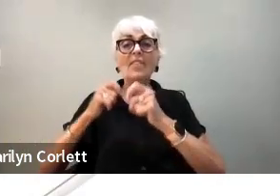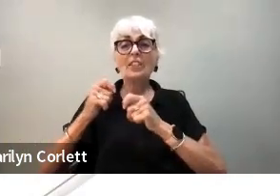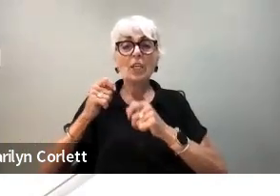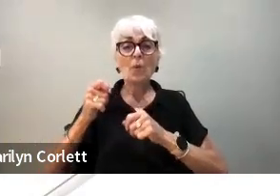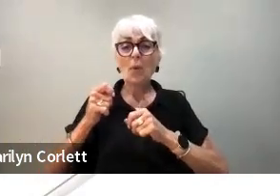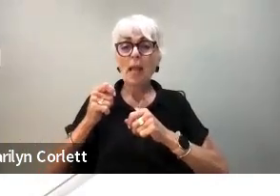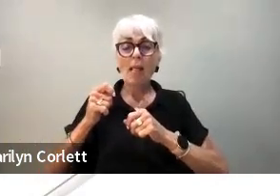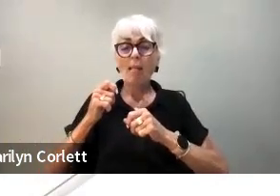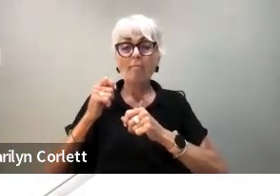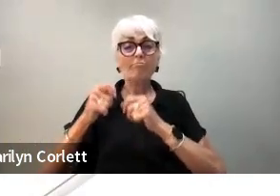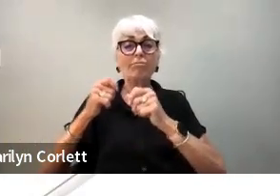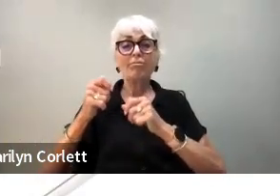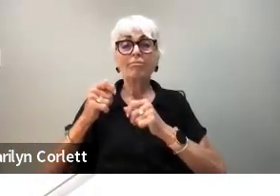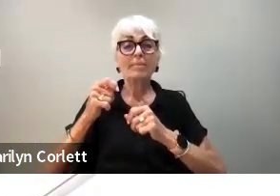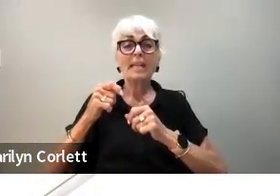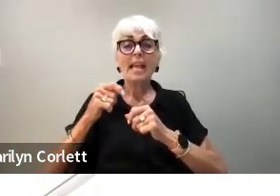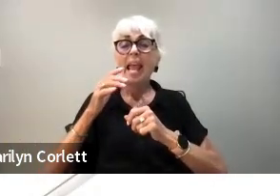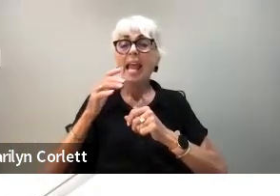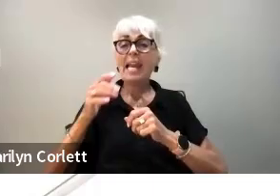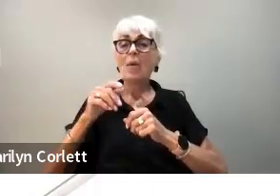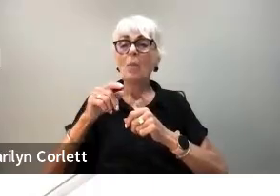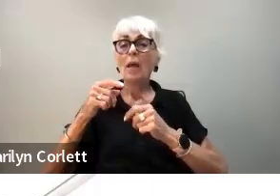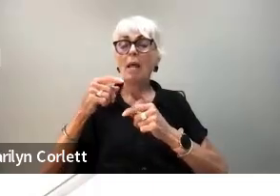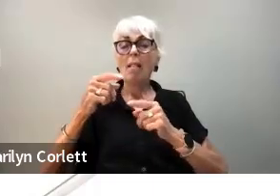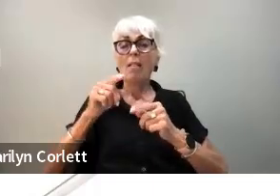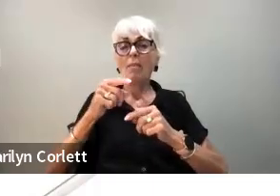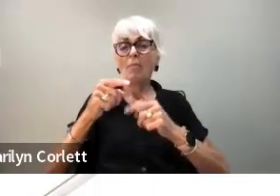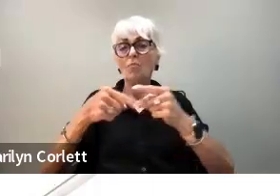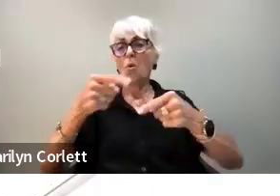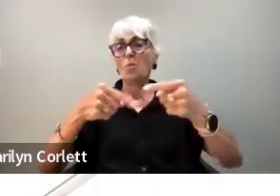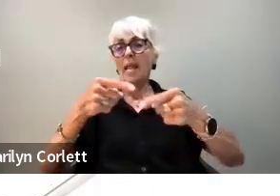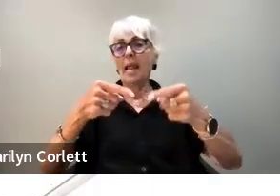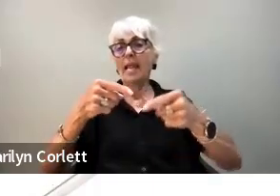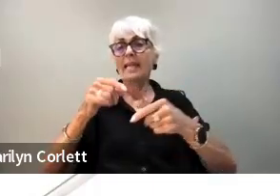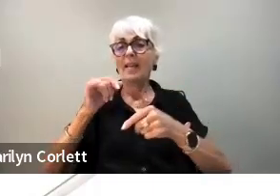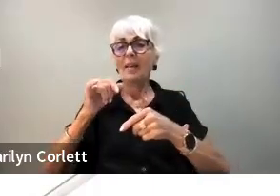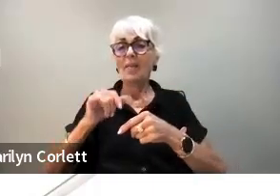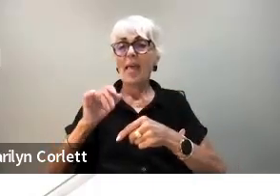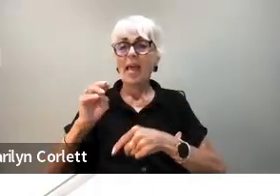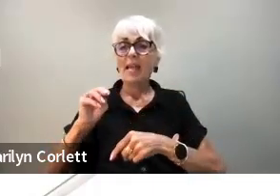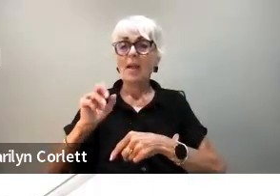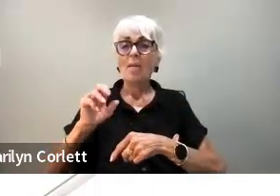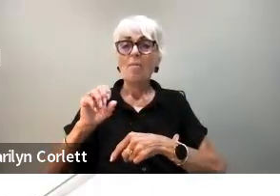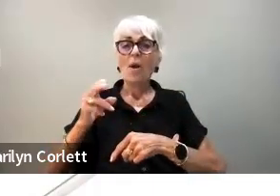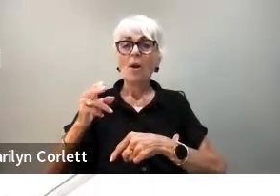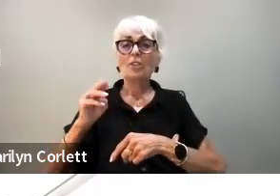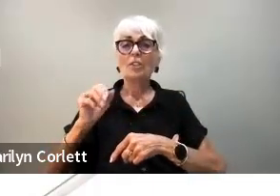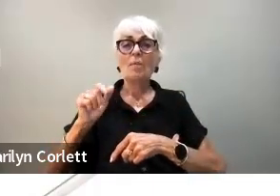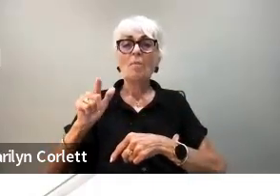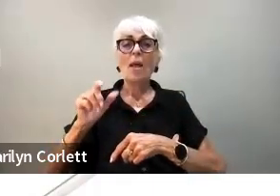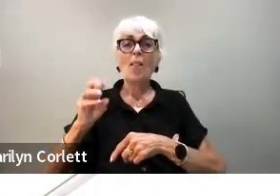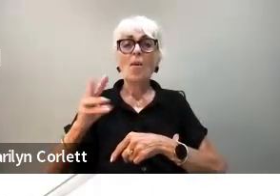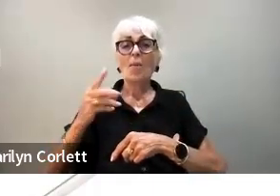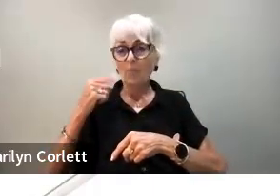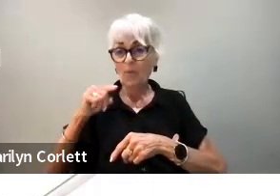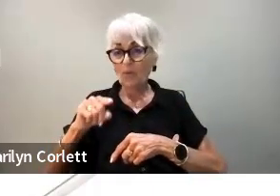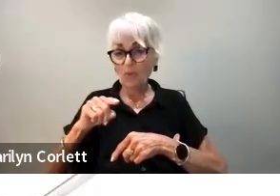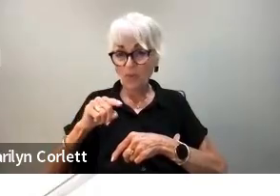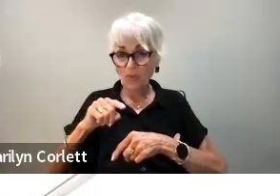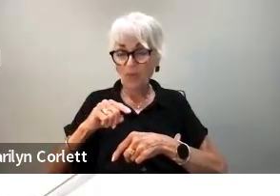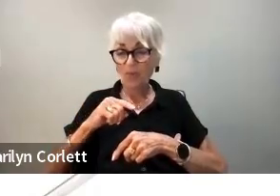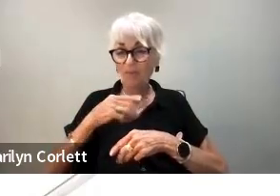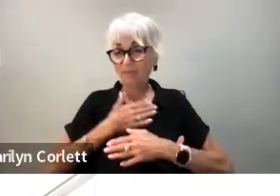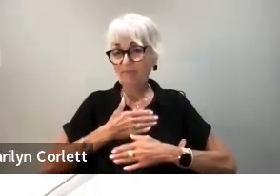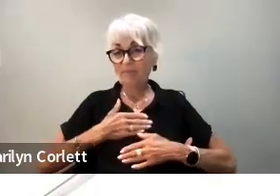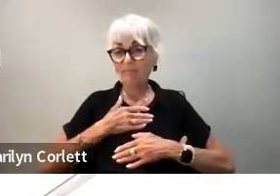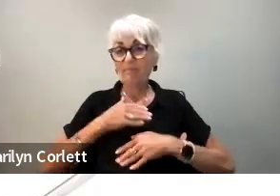and this rotates your marshmallow for you. So that's a fun time for everyone. And then cots